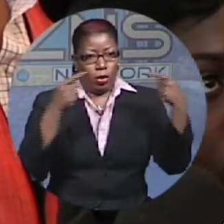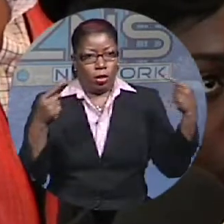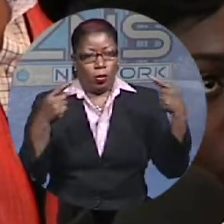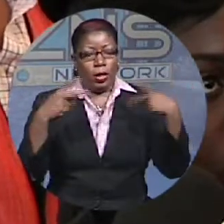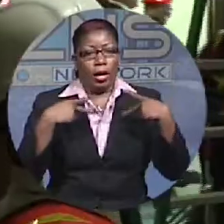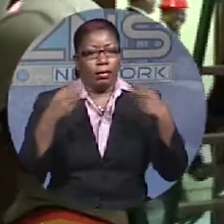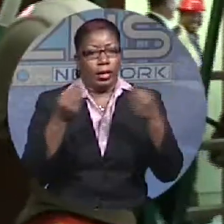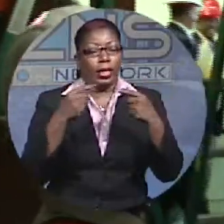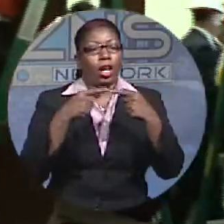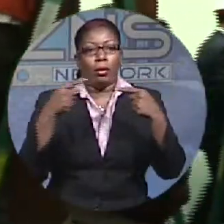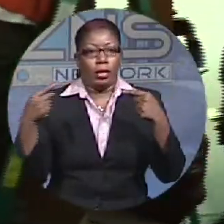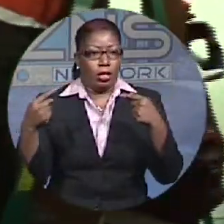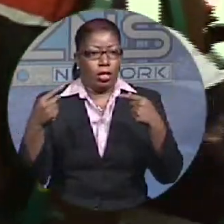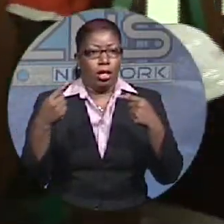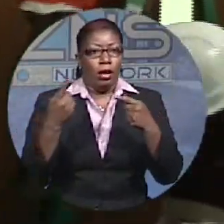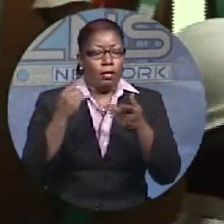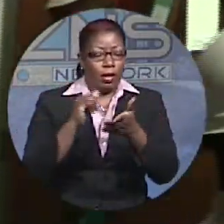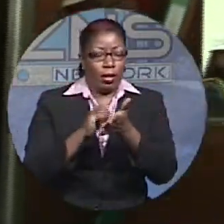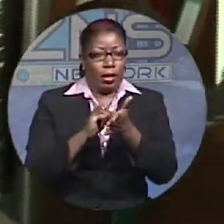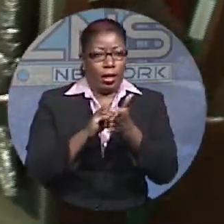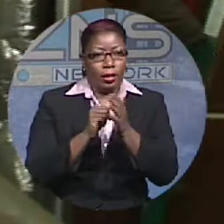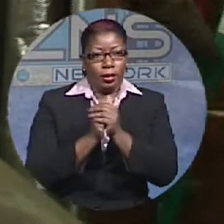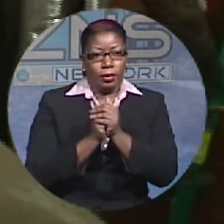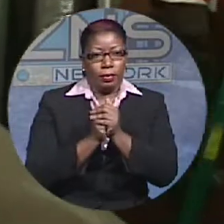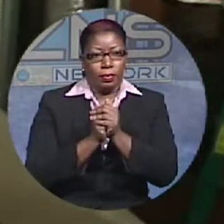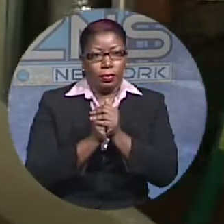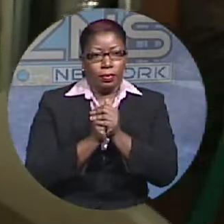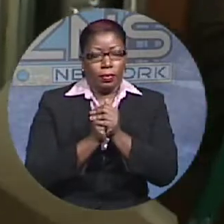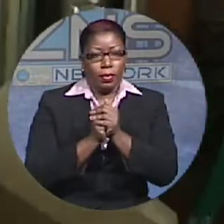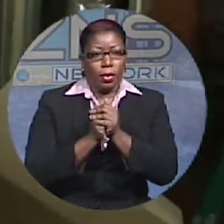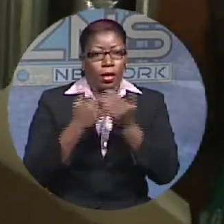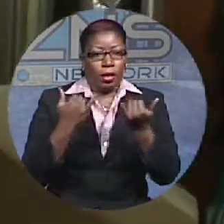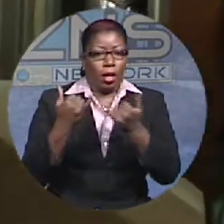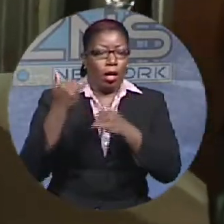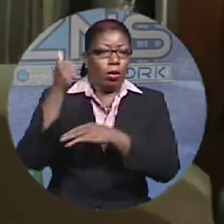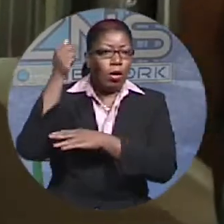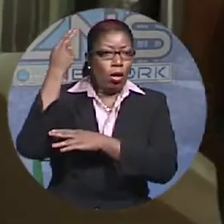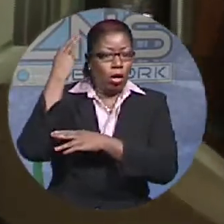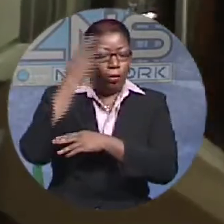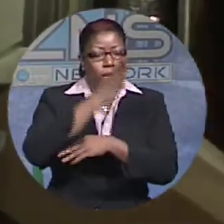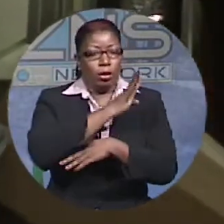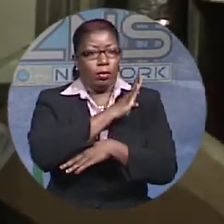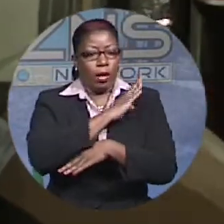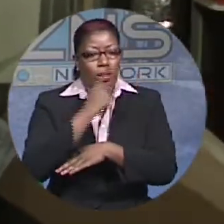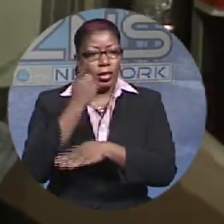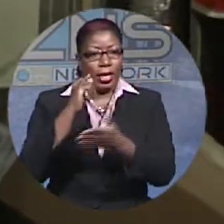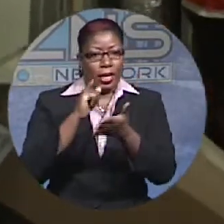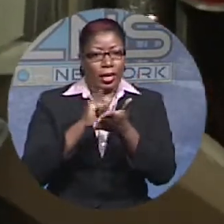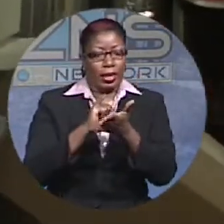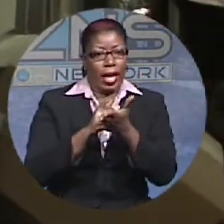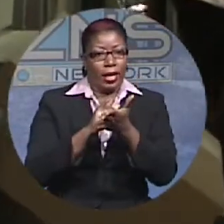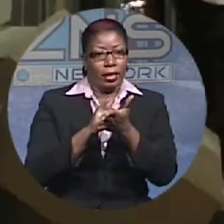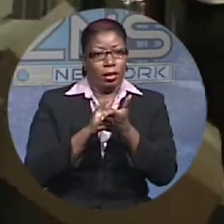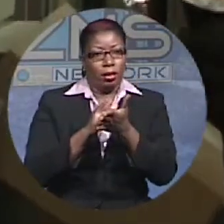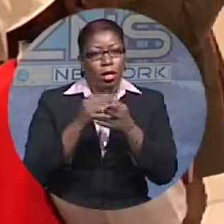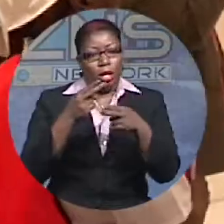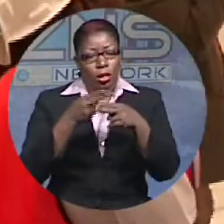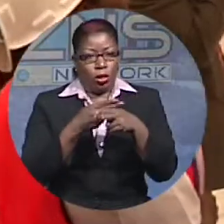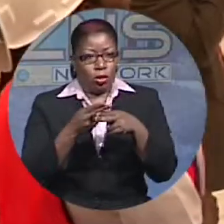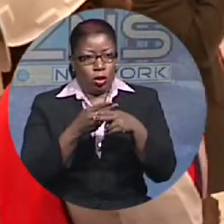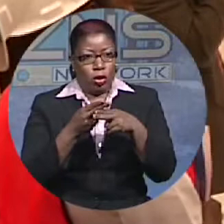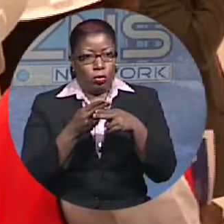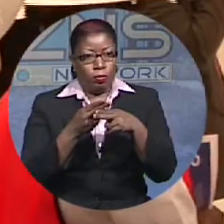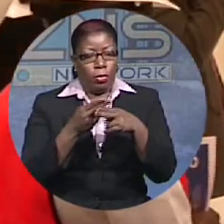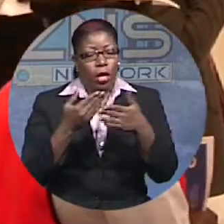no objection. Director of the Public Hospitals Authority, Herbert Brown, says it's only a matter of time before the facility is complete.